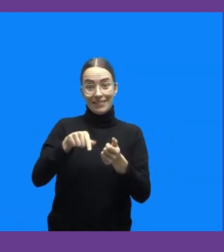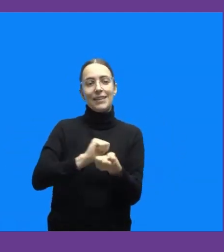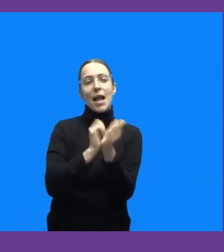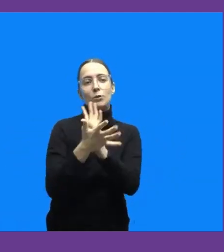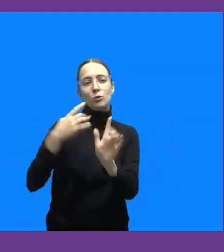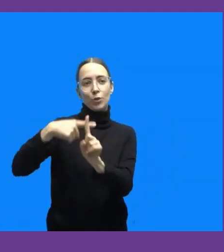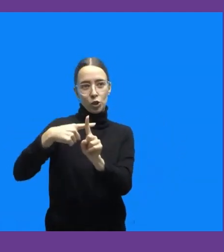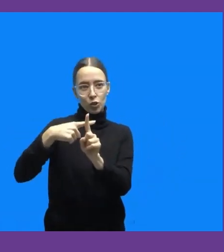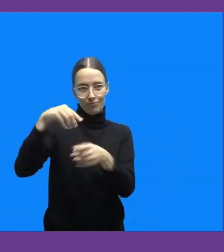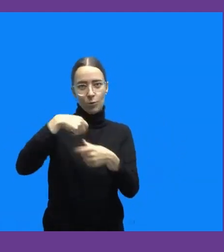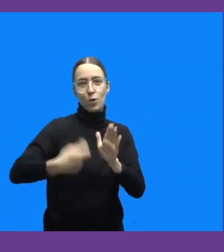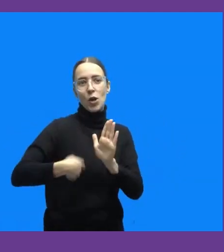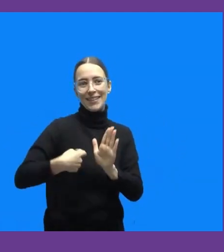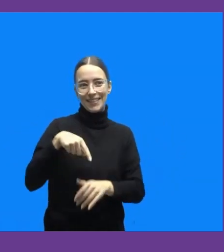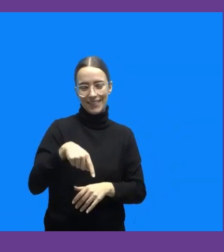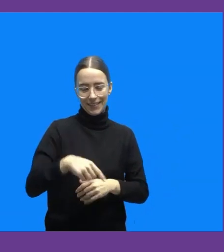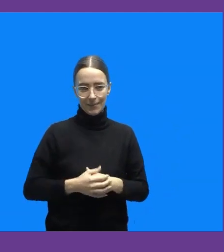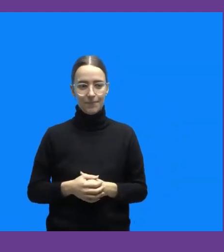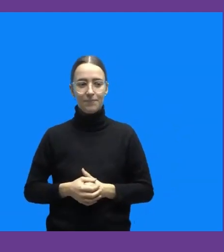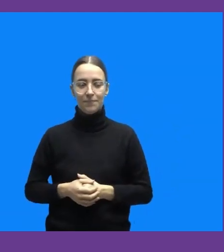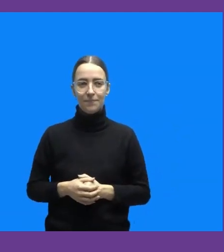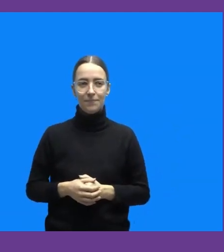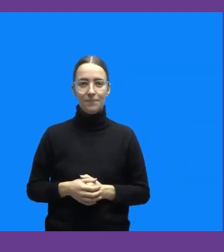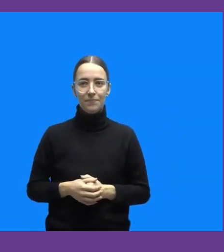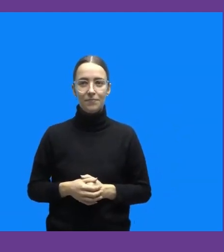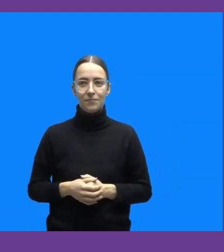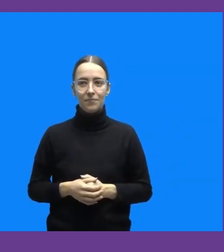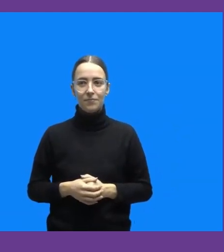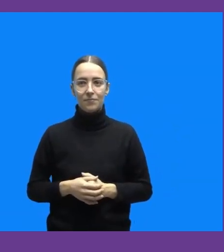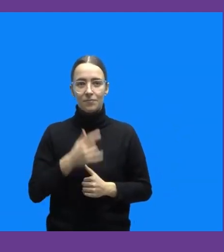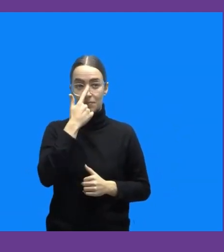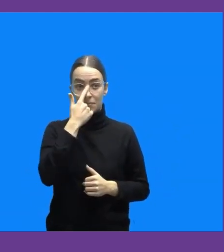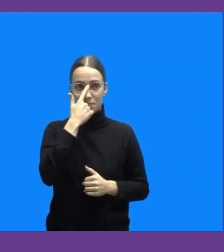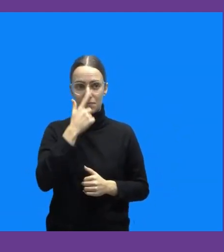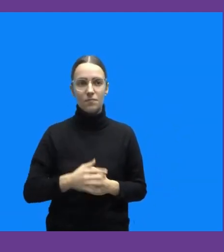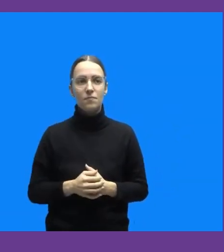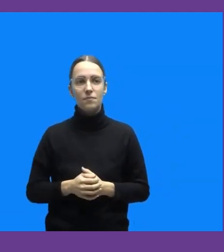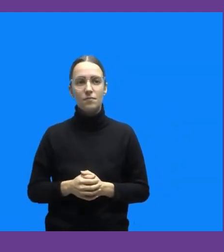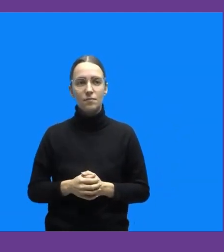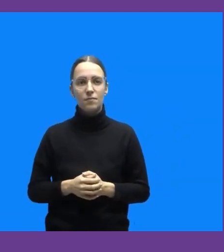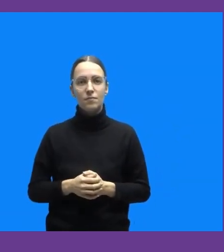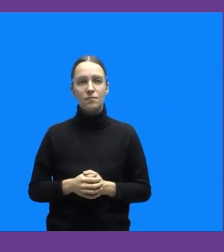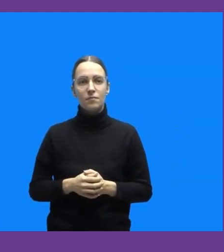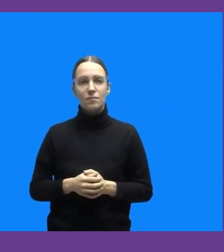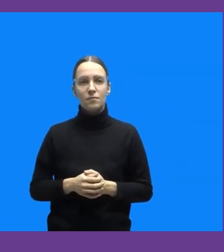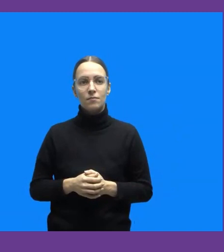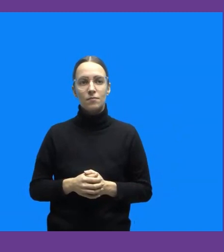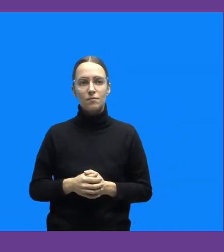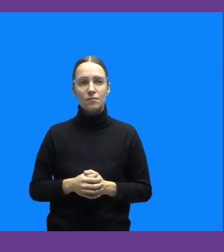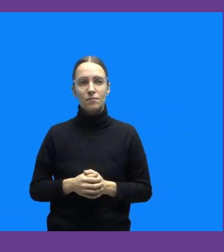the information they gave us, so they also can see what they were improving or whatever